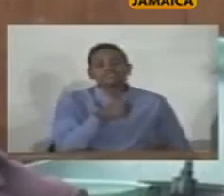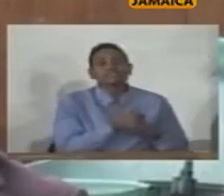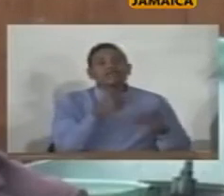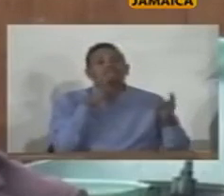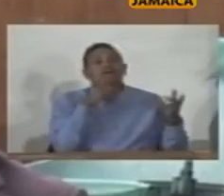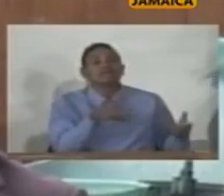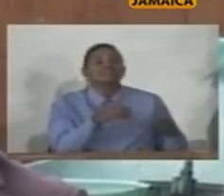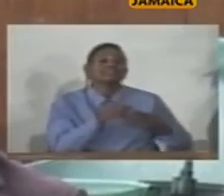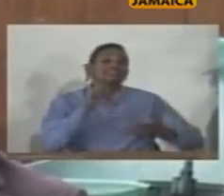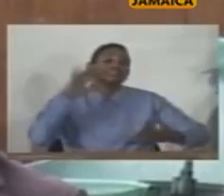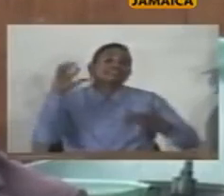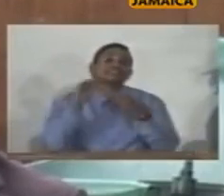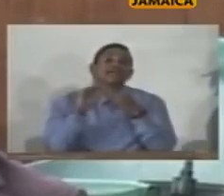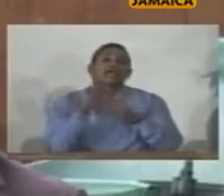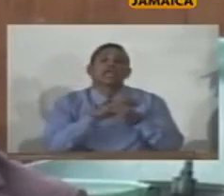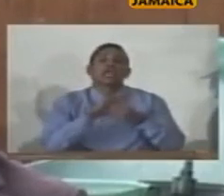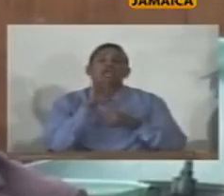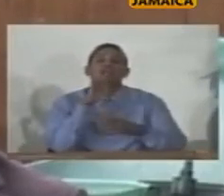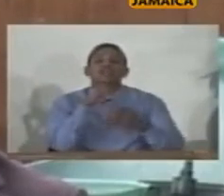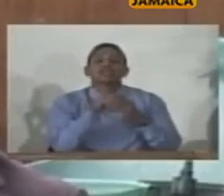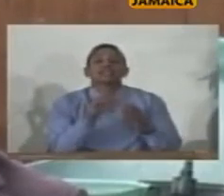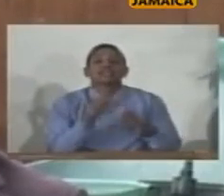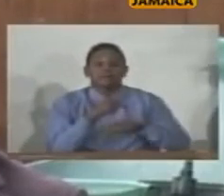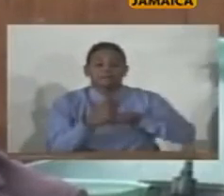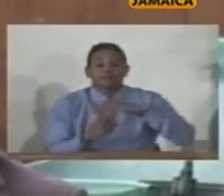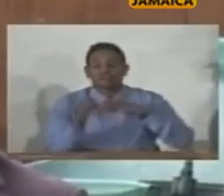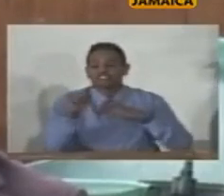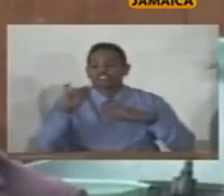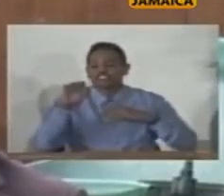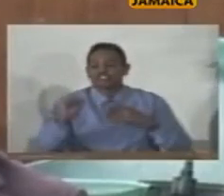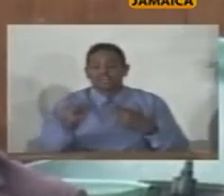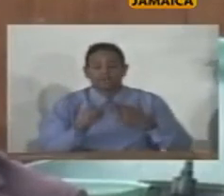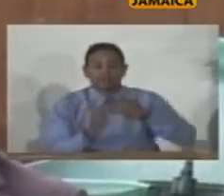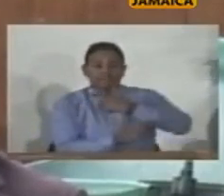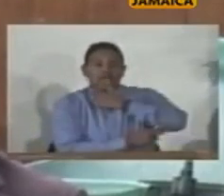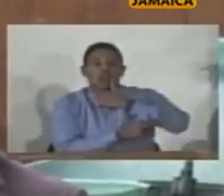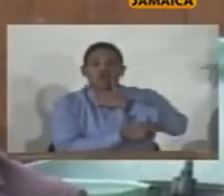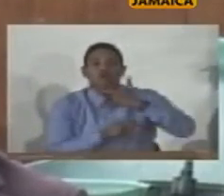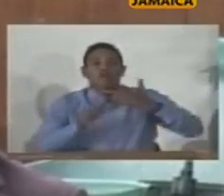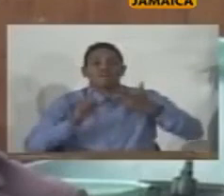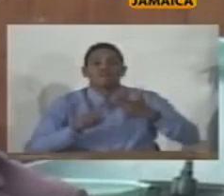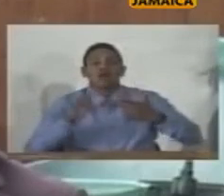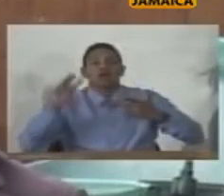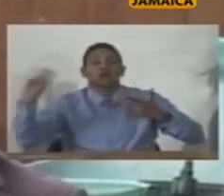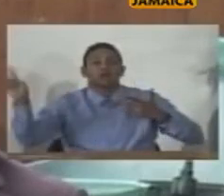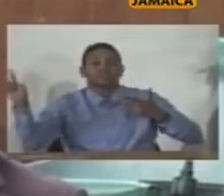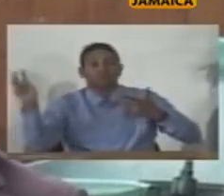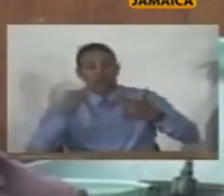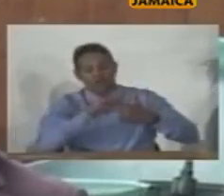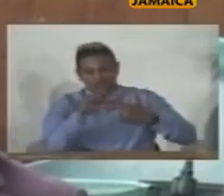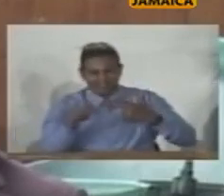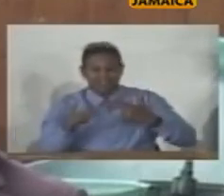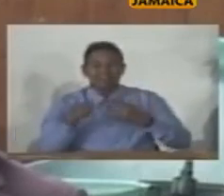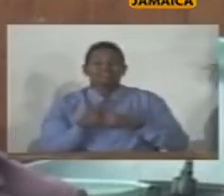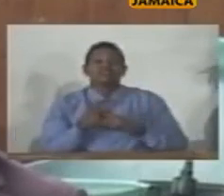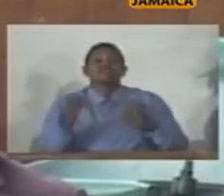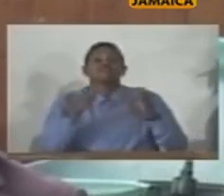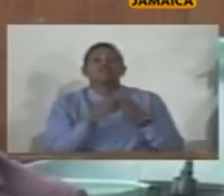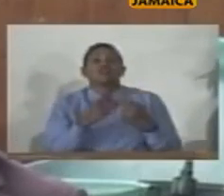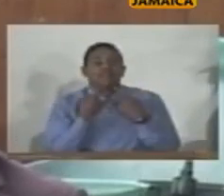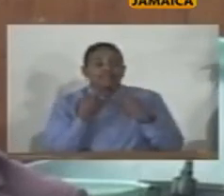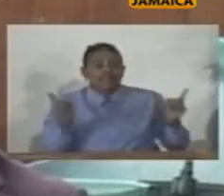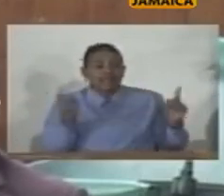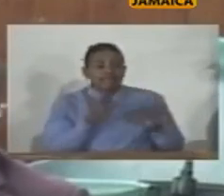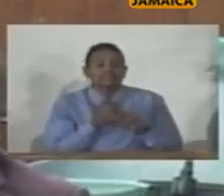in the entire area comprising the parishes of St. James, Hanover, and Westmoreland, and further declared that